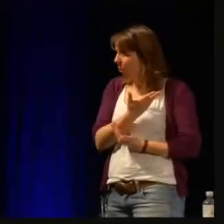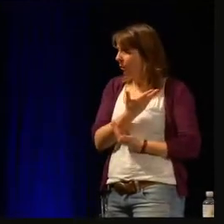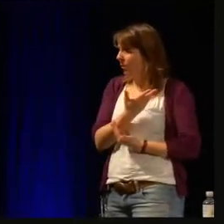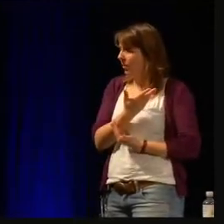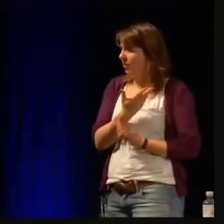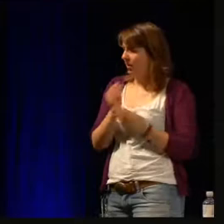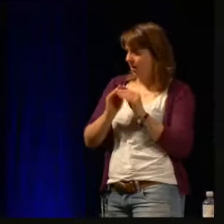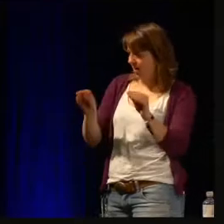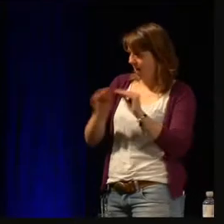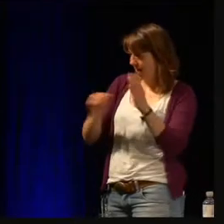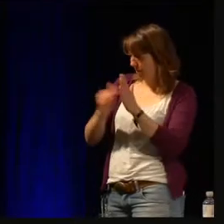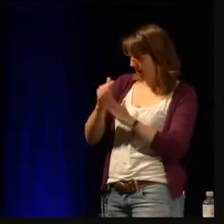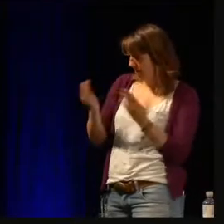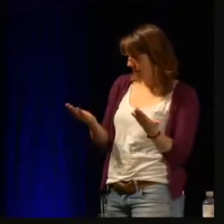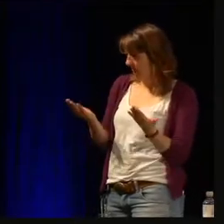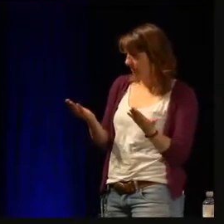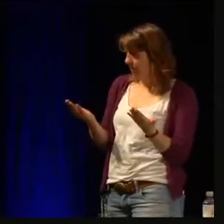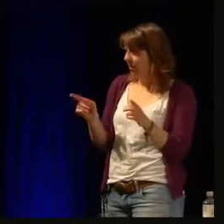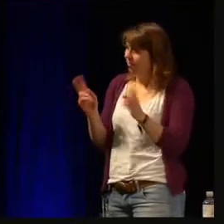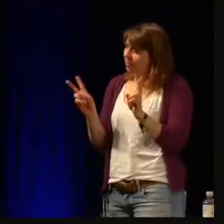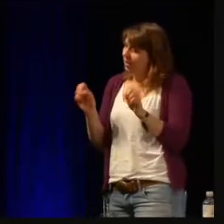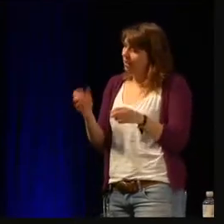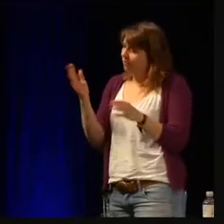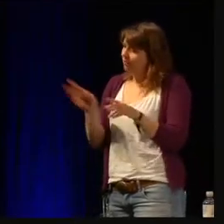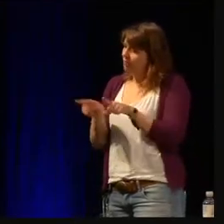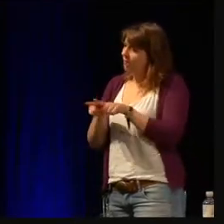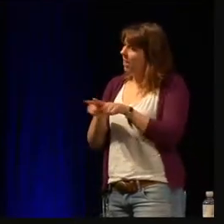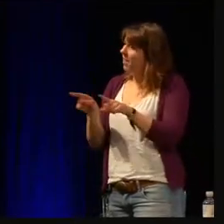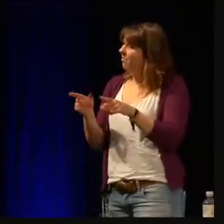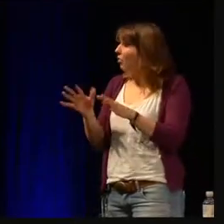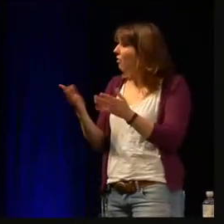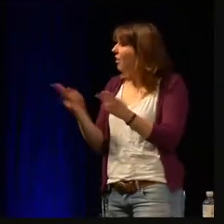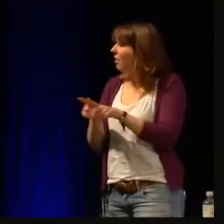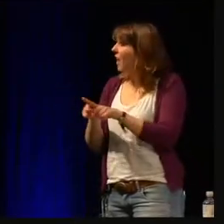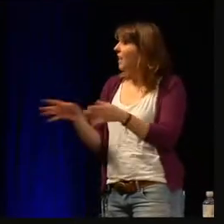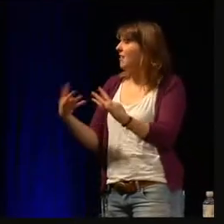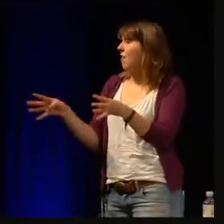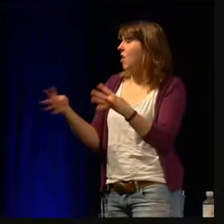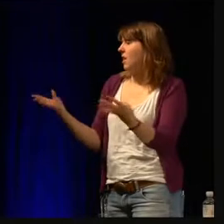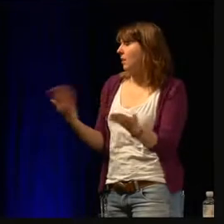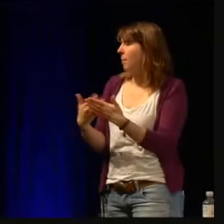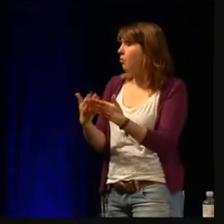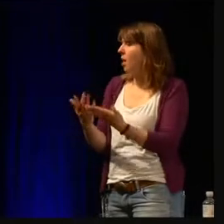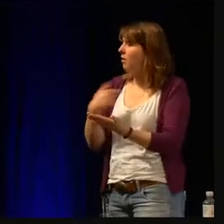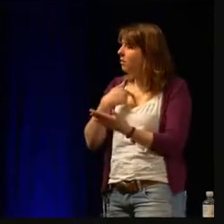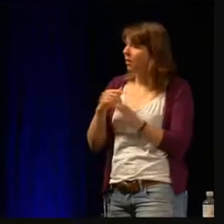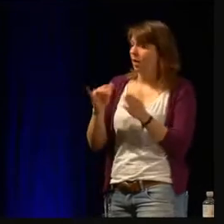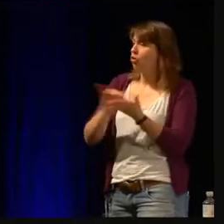relationships. So what do these news systems actually achieve?